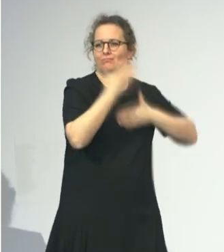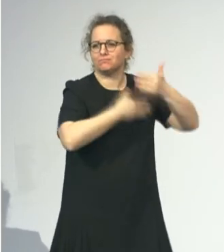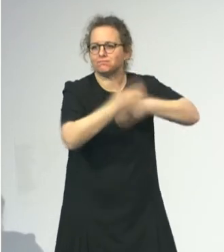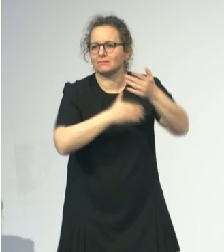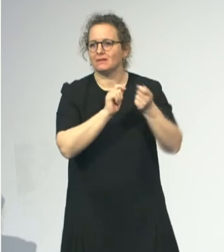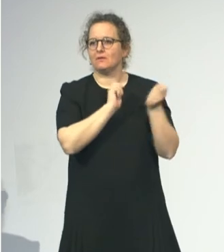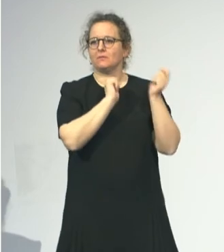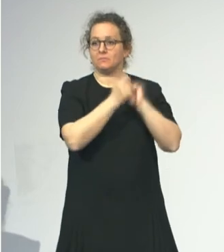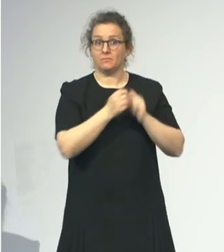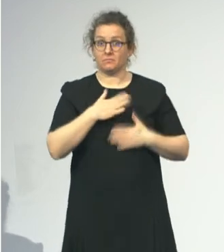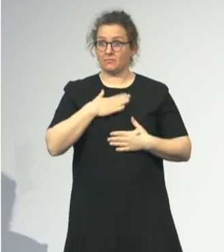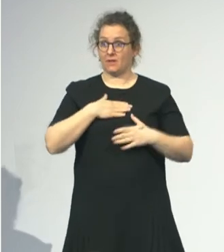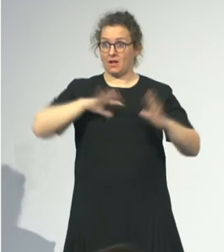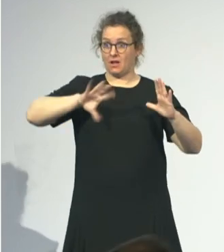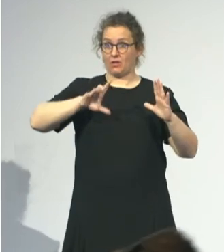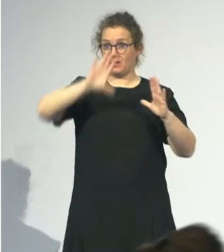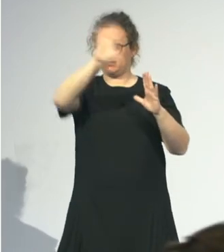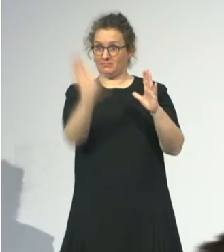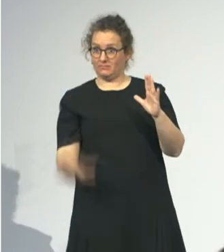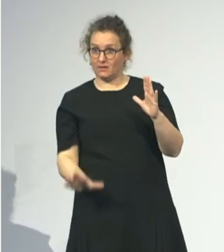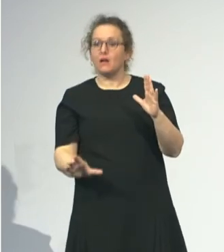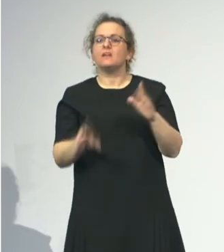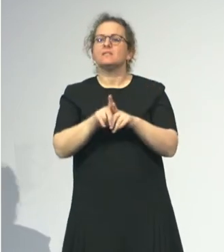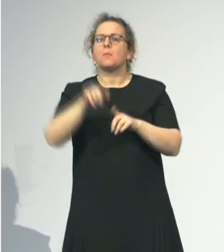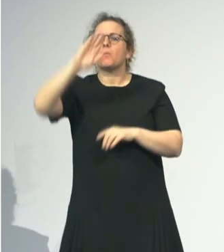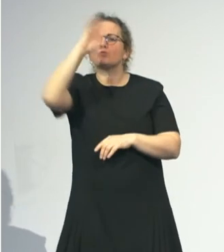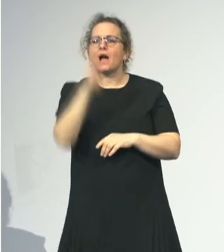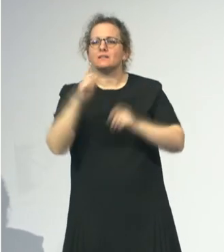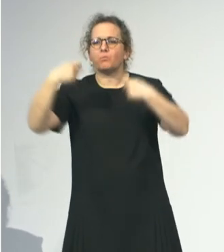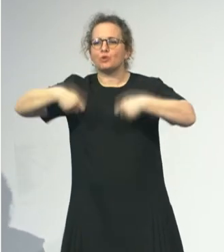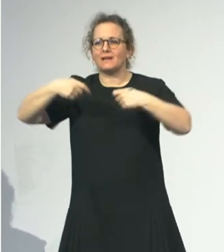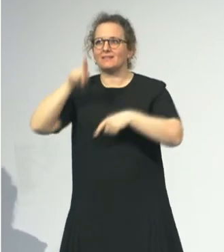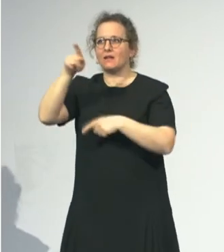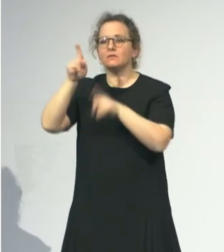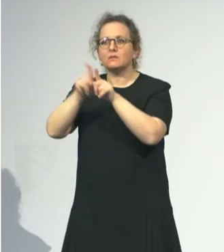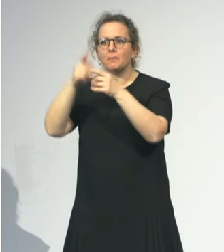in the cultural area, the Order of National Merit. So